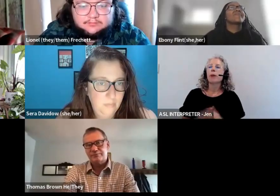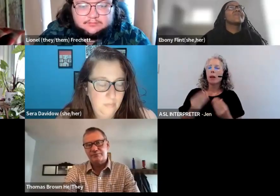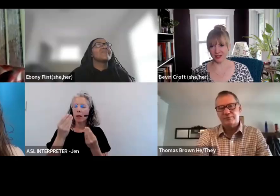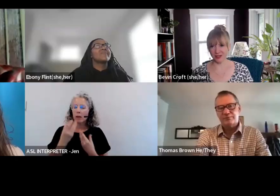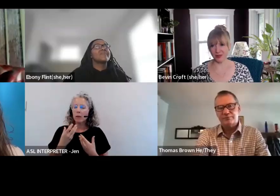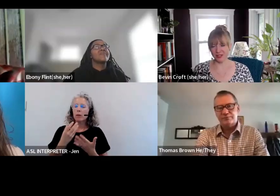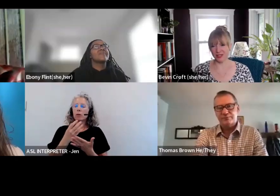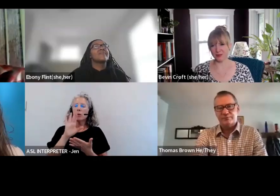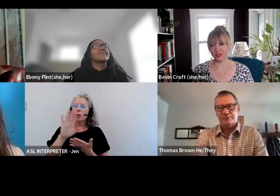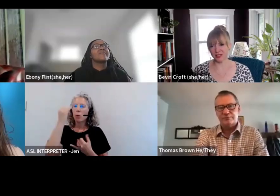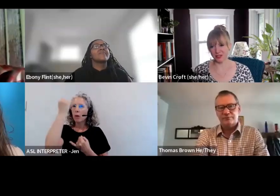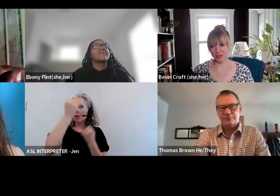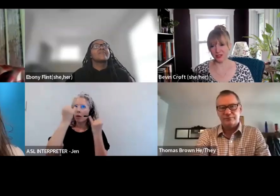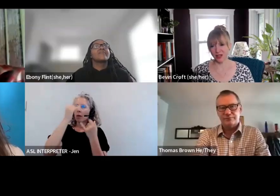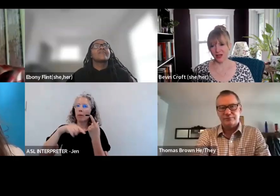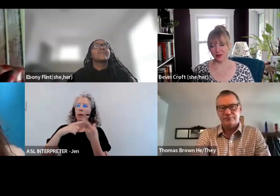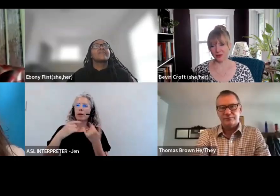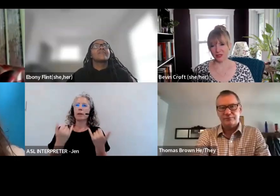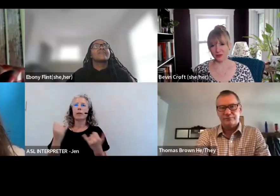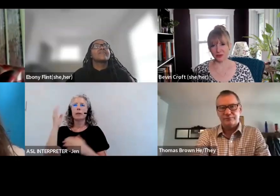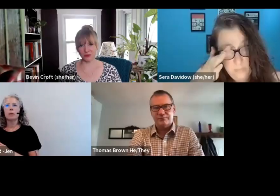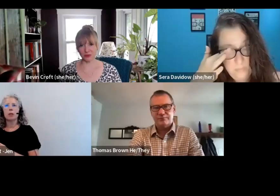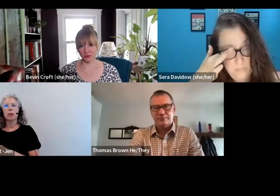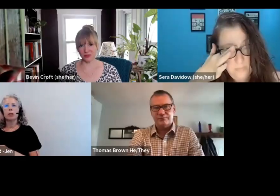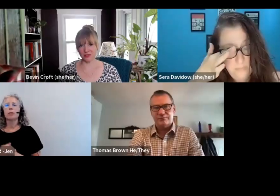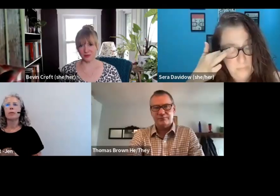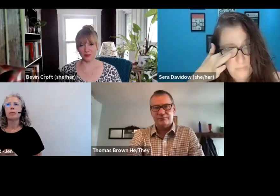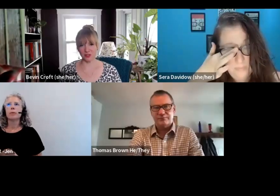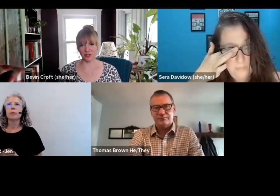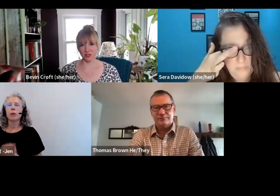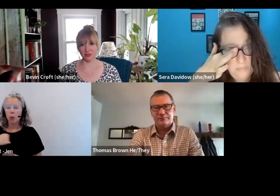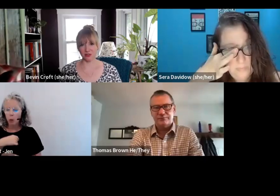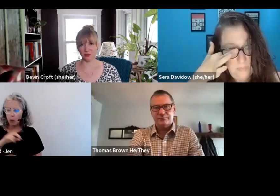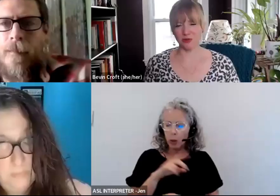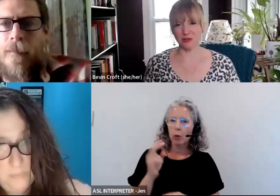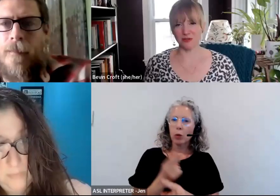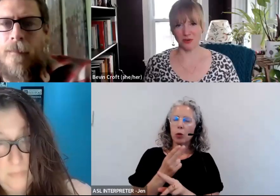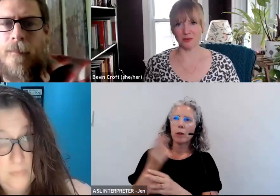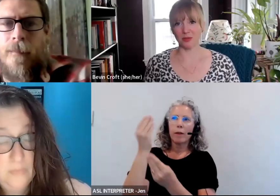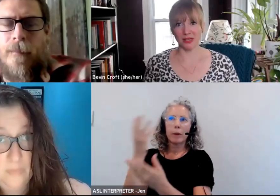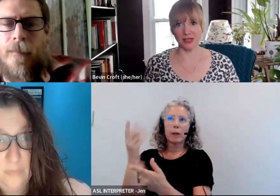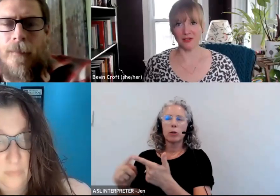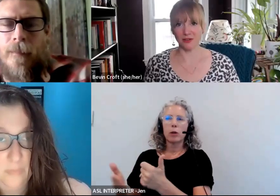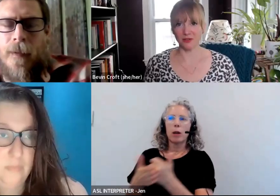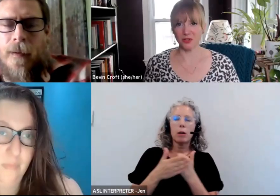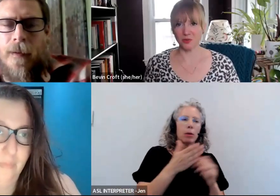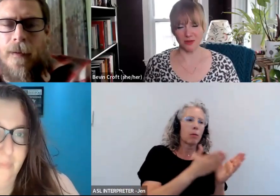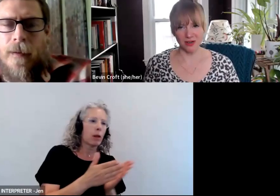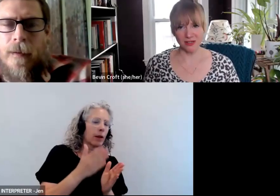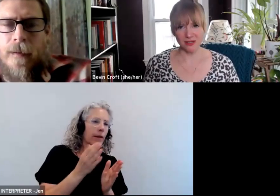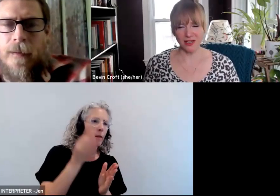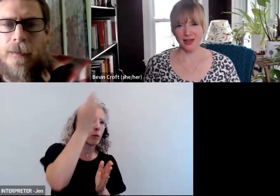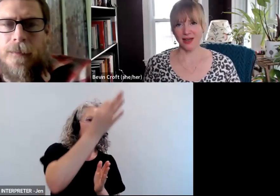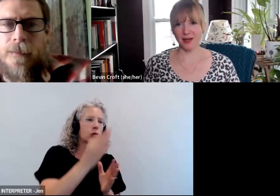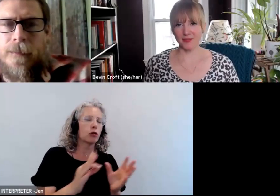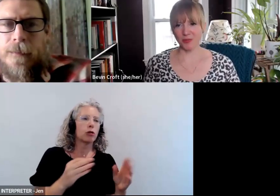what you thought about today's presentation. We do use this information to inform and plan our future